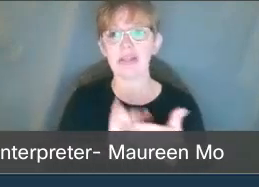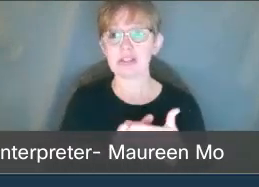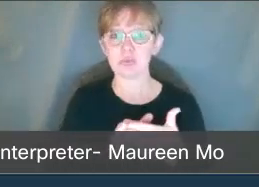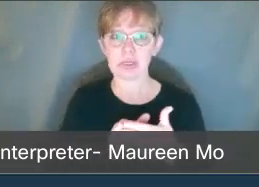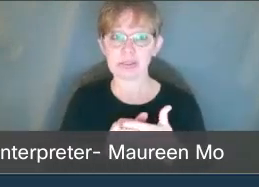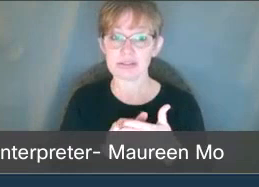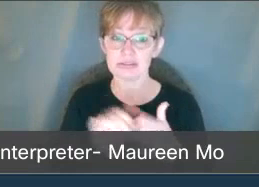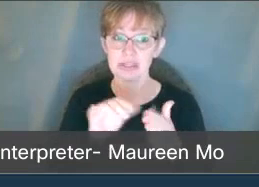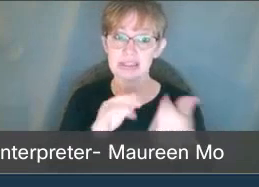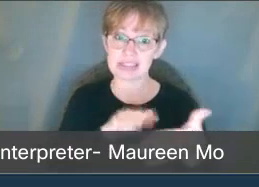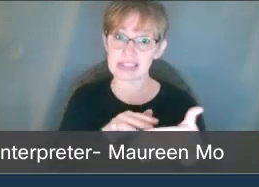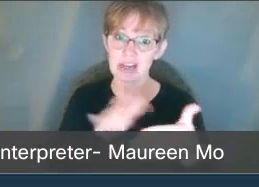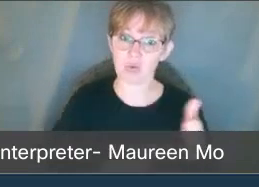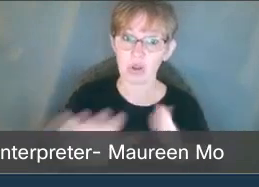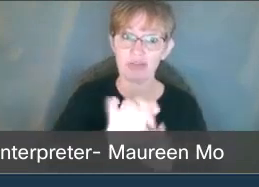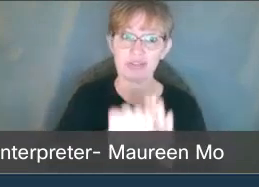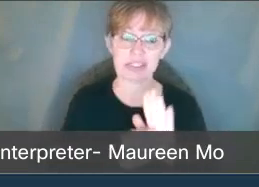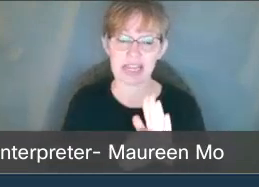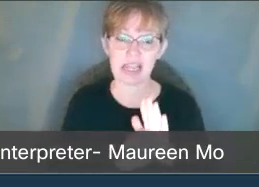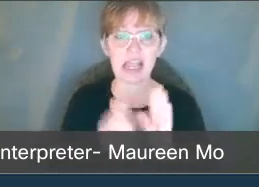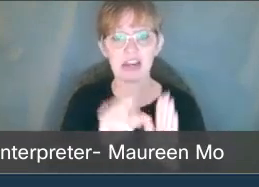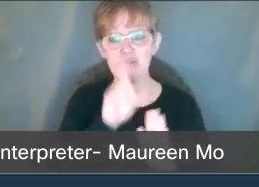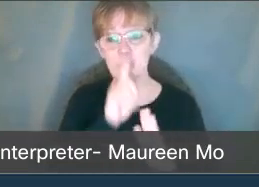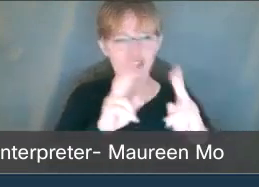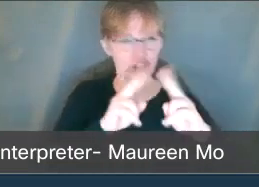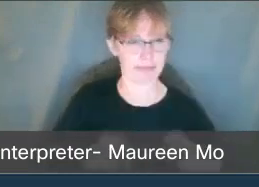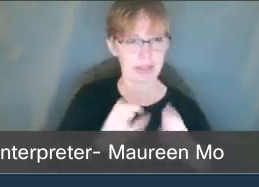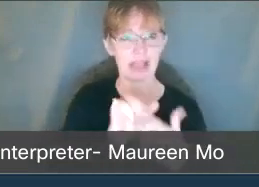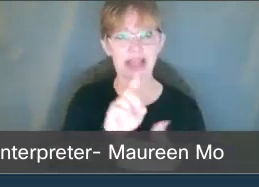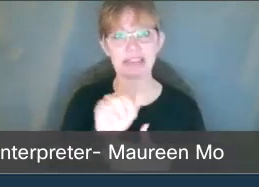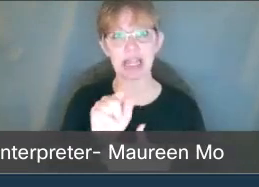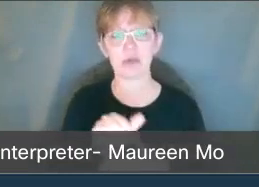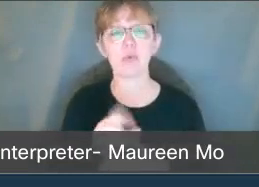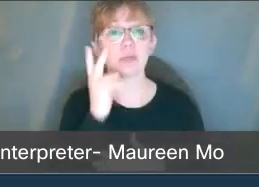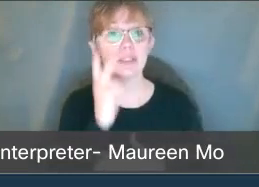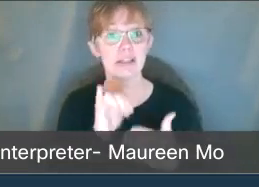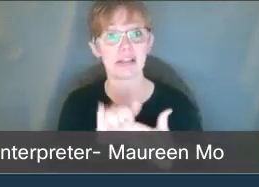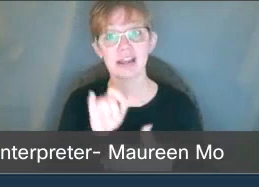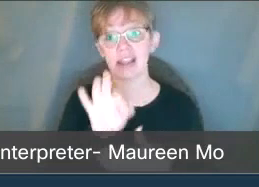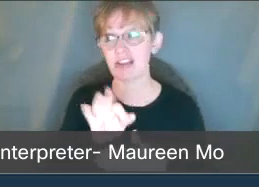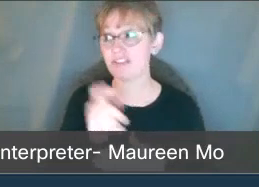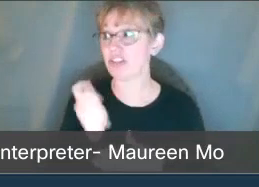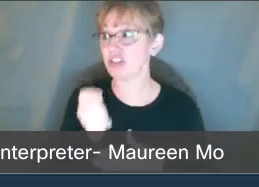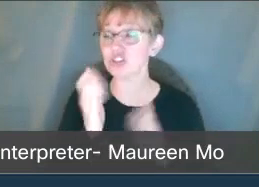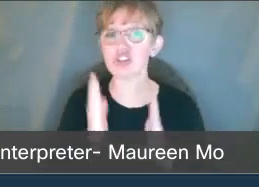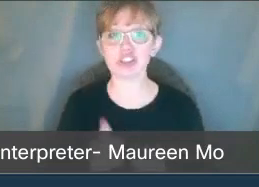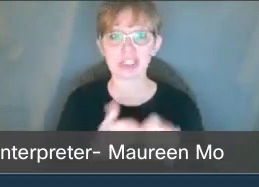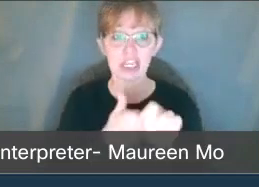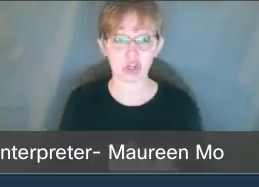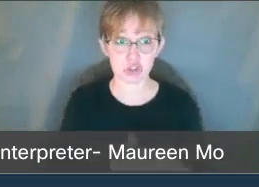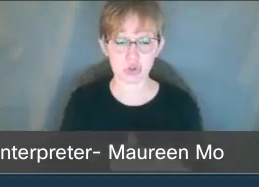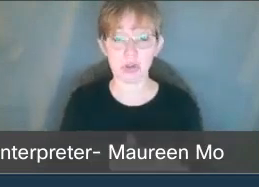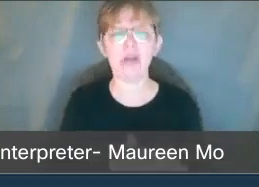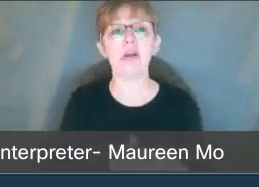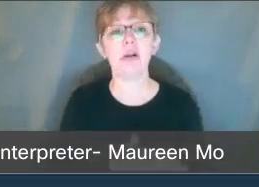actually looked at the data, if the judges had considered and adhered to the risk assessment, it would have resulted